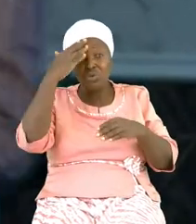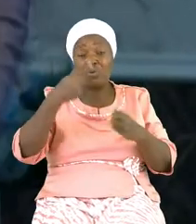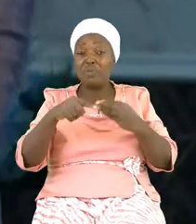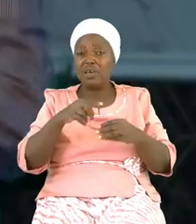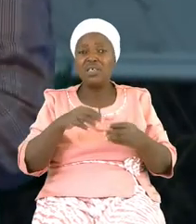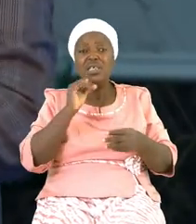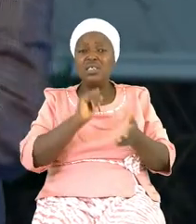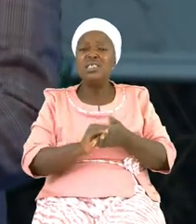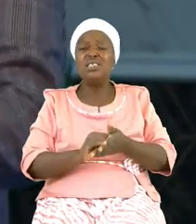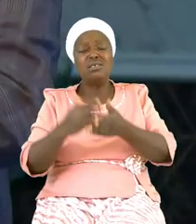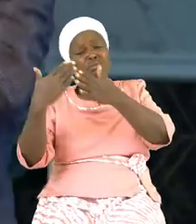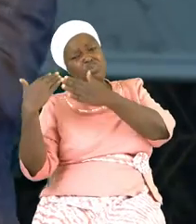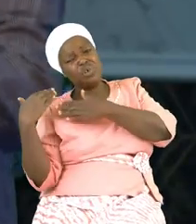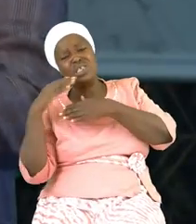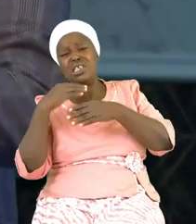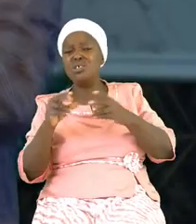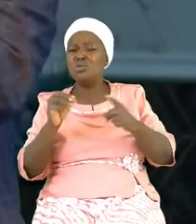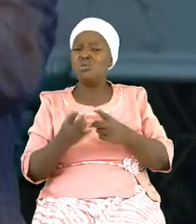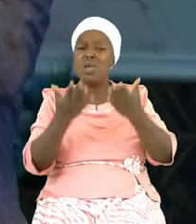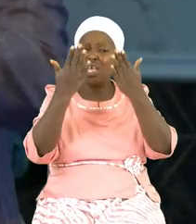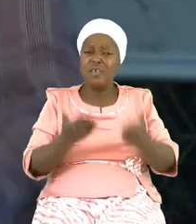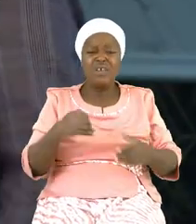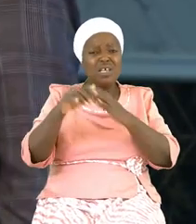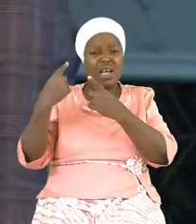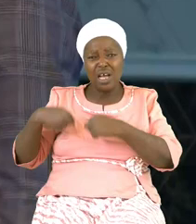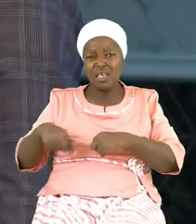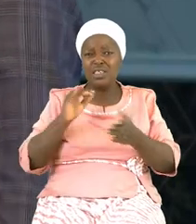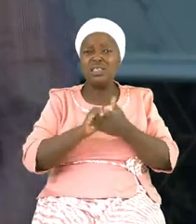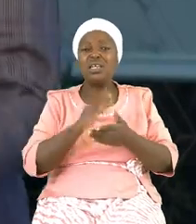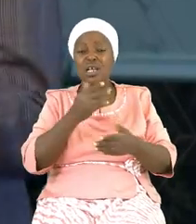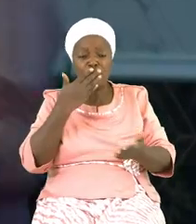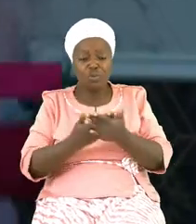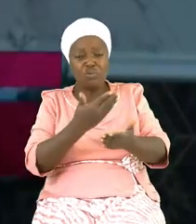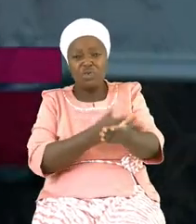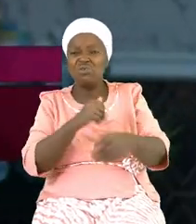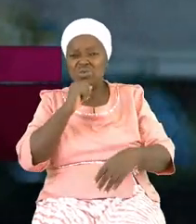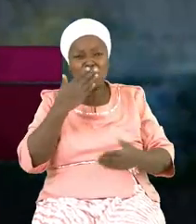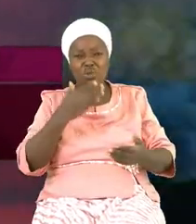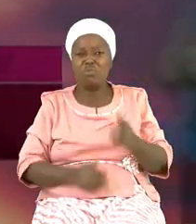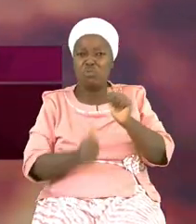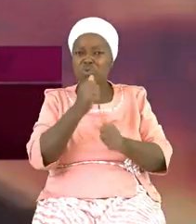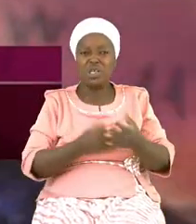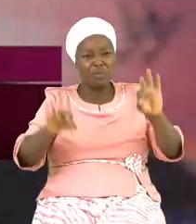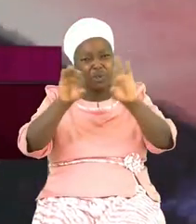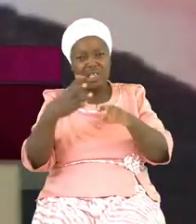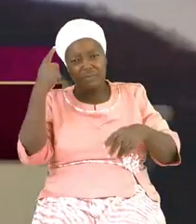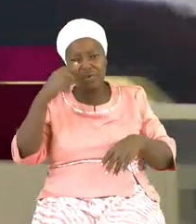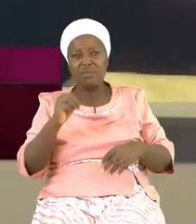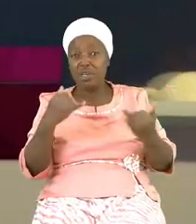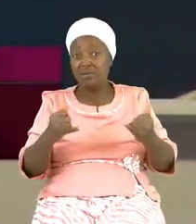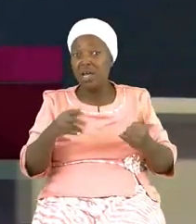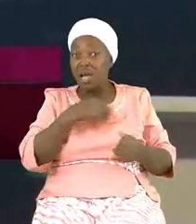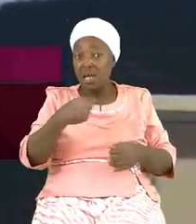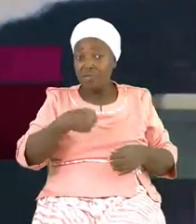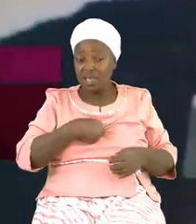good morning for him, for her, is not the most important thing now. And me, I'm so, you know, I'm so free,